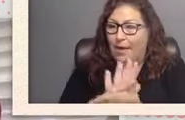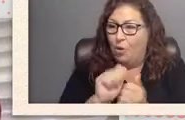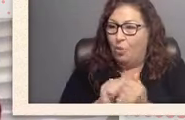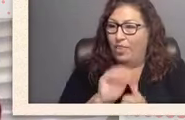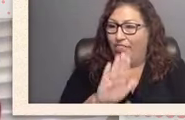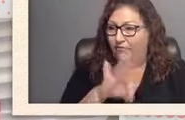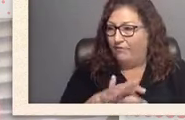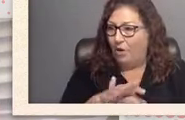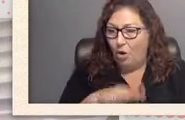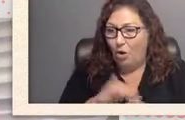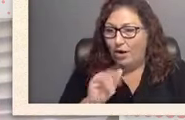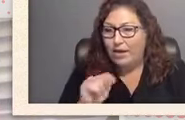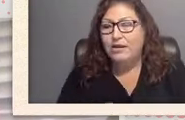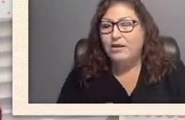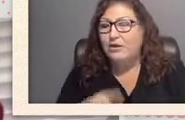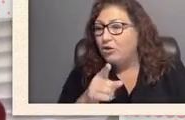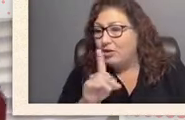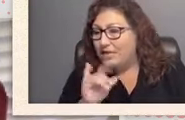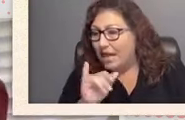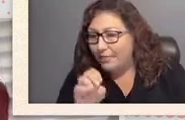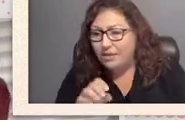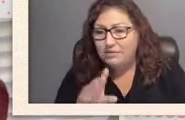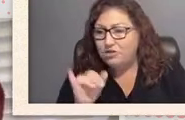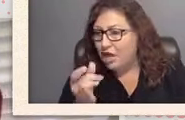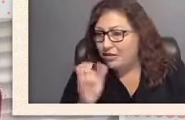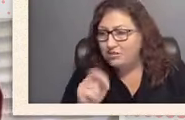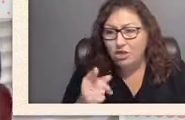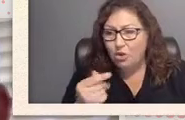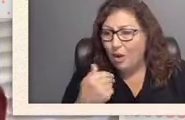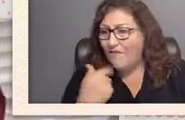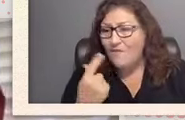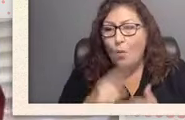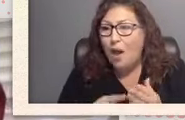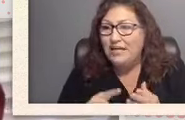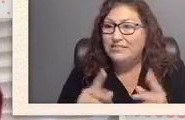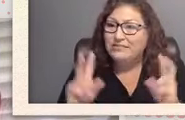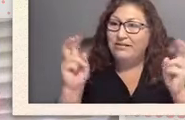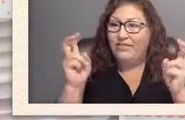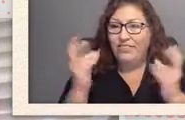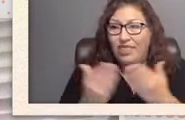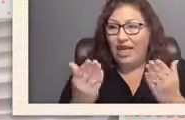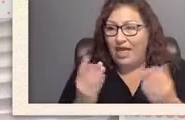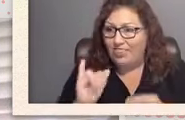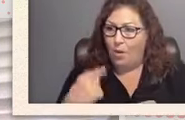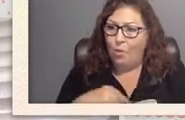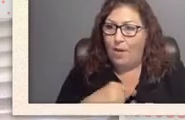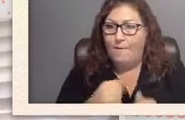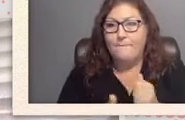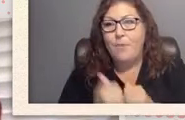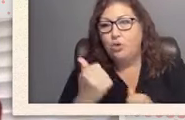Jason, do you guys have, like, you know, what is the thing that we're most concerned about?